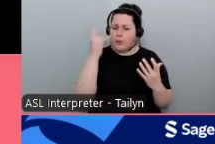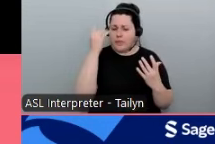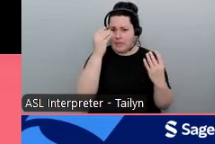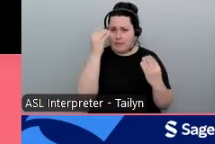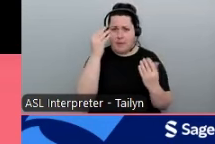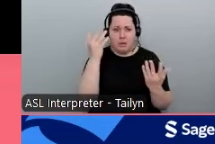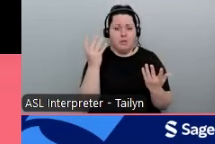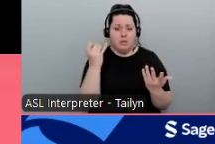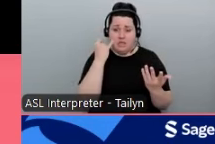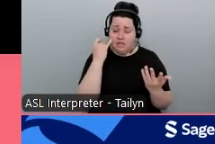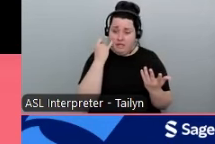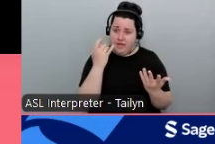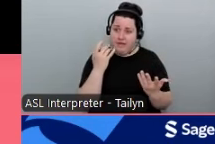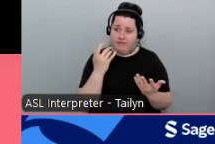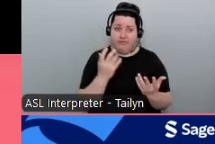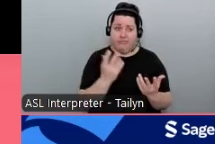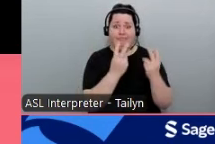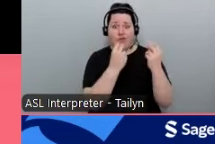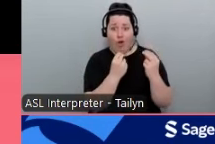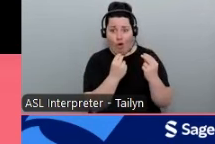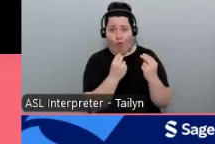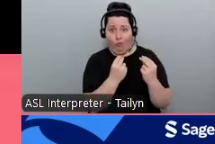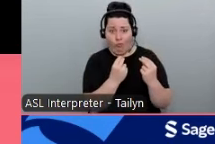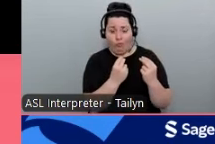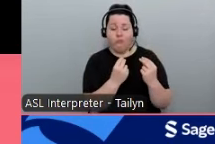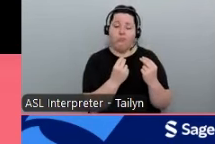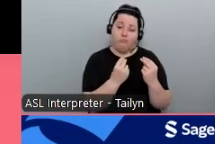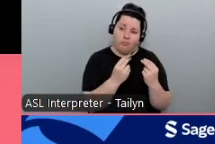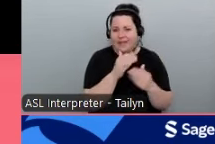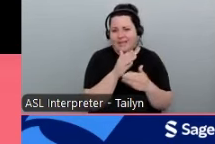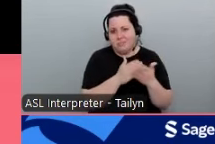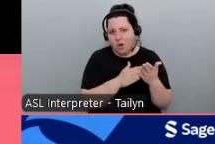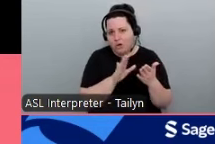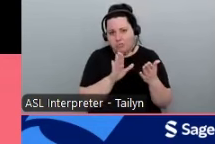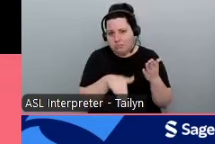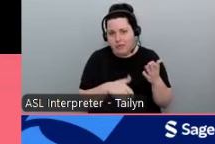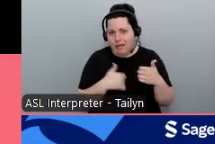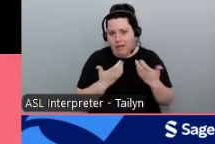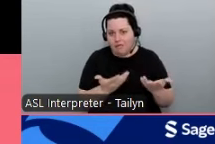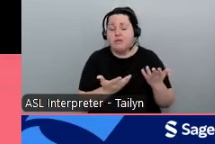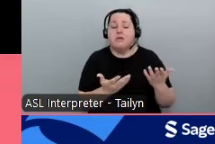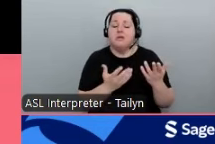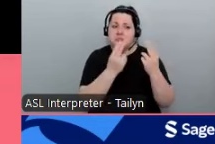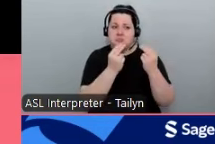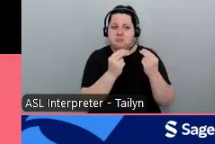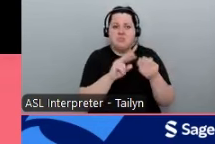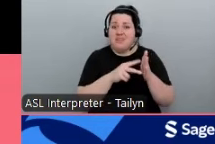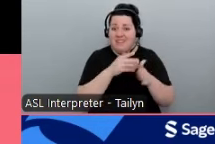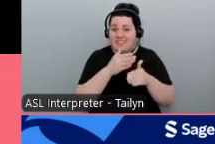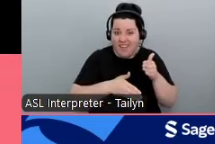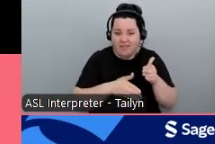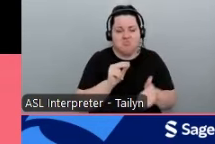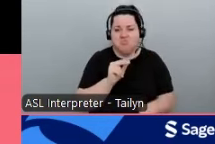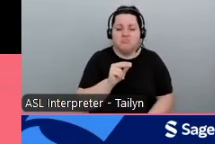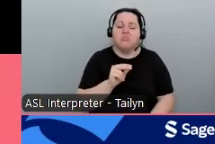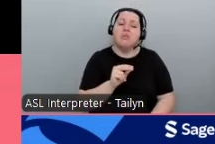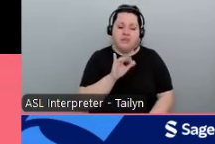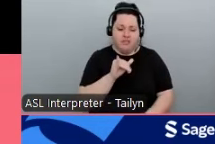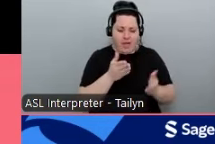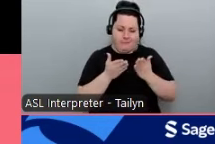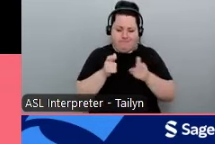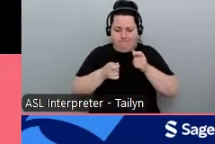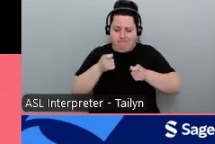if you do get a rejection, as Derek talked about, that's part of academic life, but it's not the end of the road. You could take that piece and turn it into